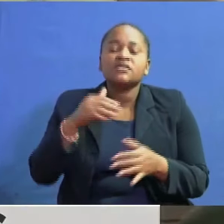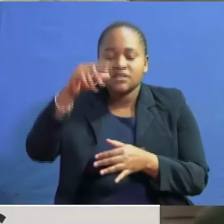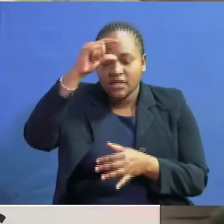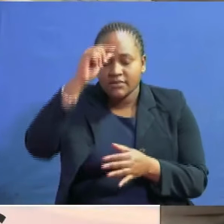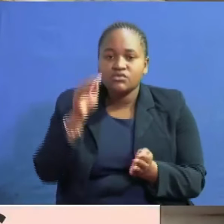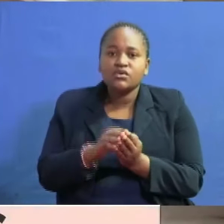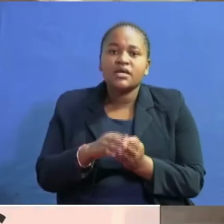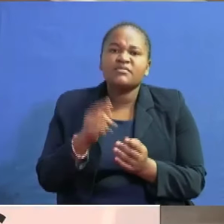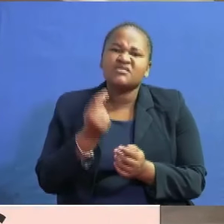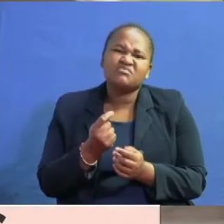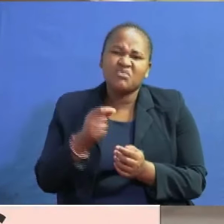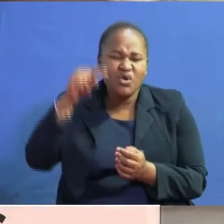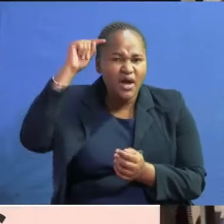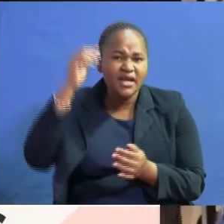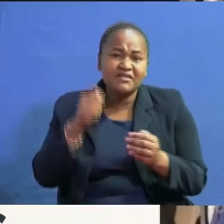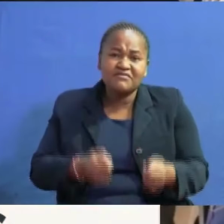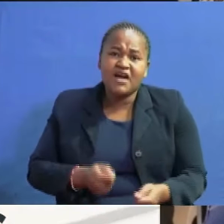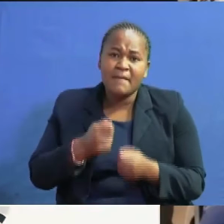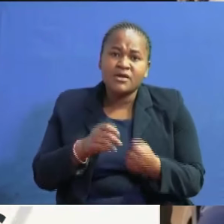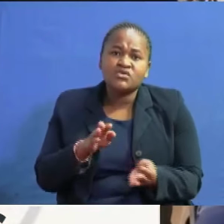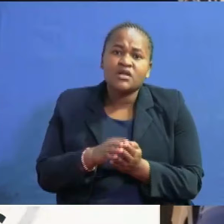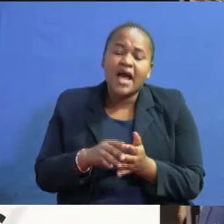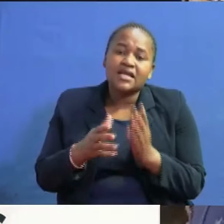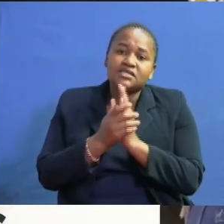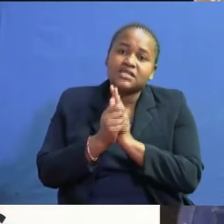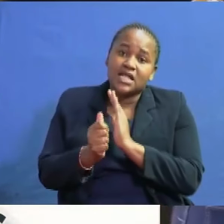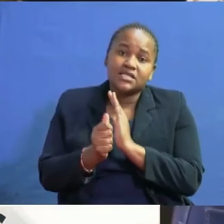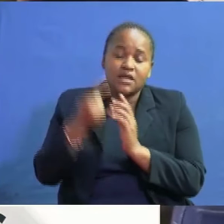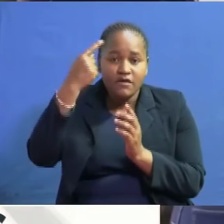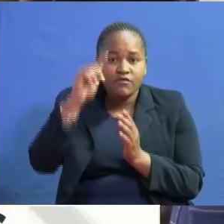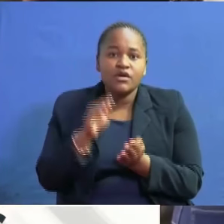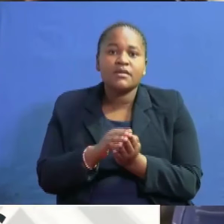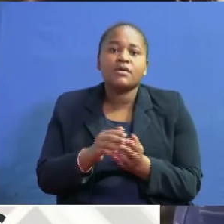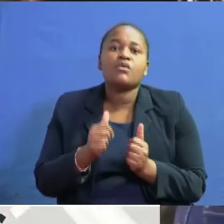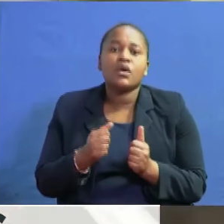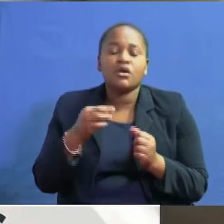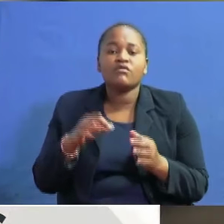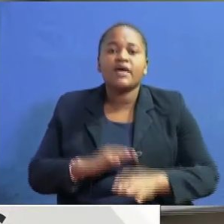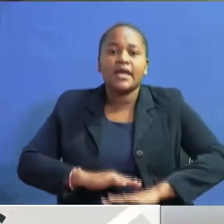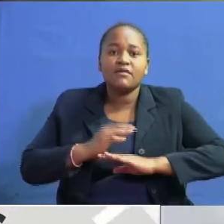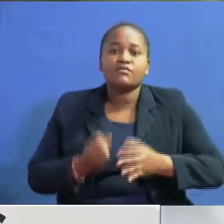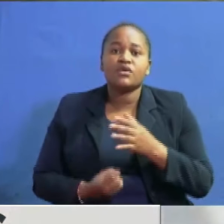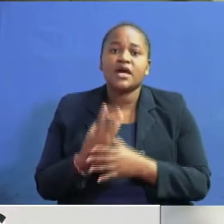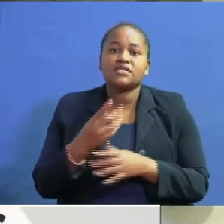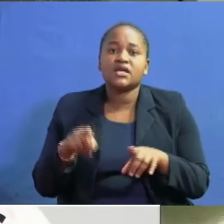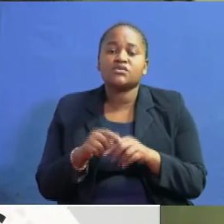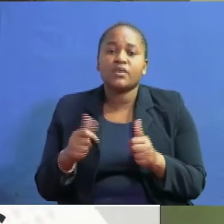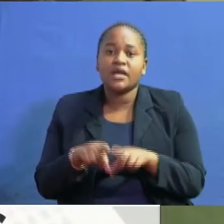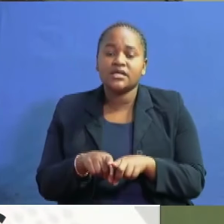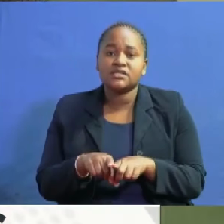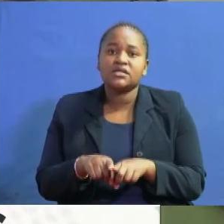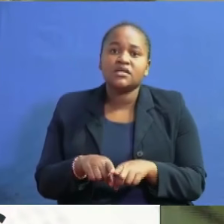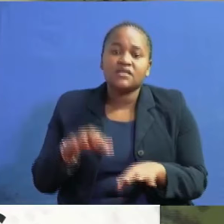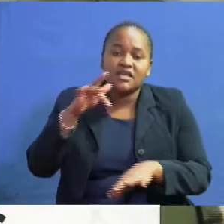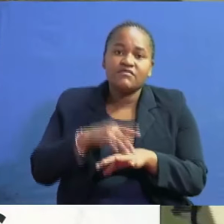to equip smallholder organic farmers with inputs and skills for sustainability of enough production as well as mitigating